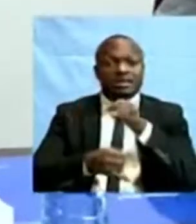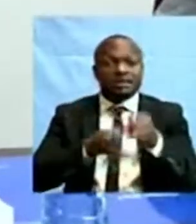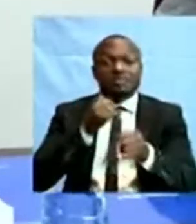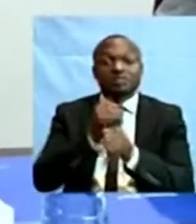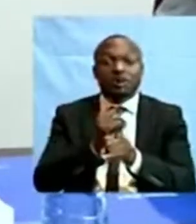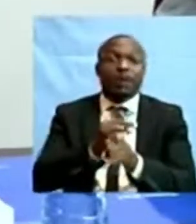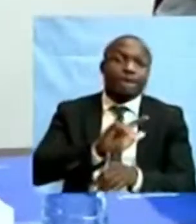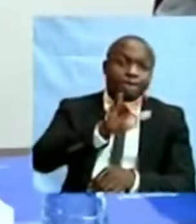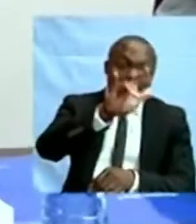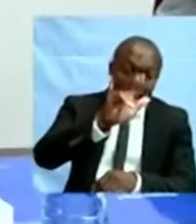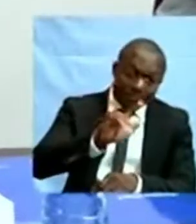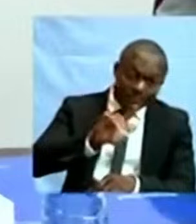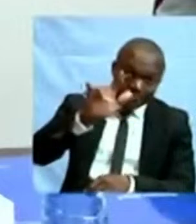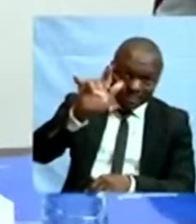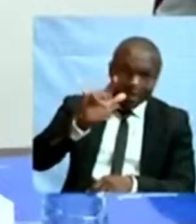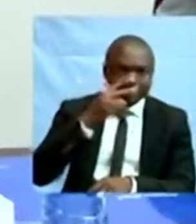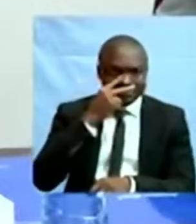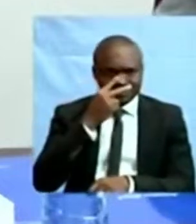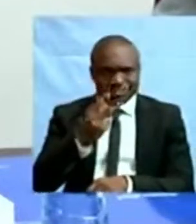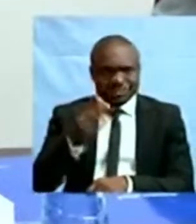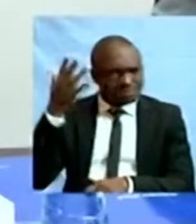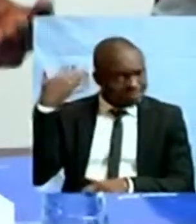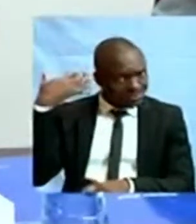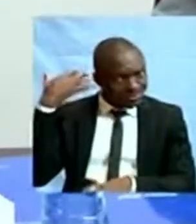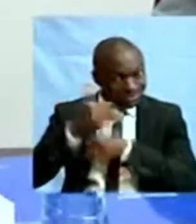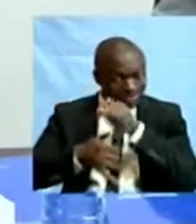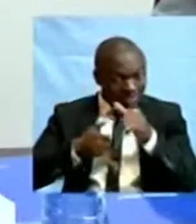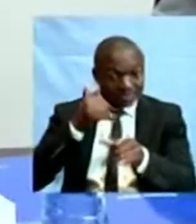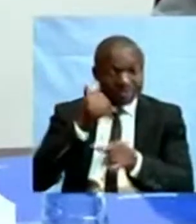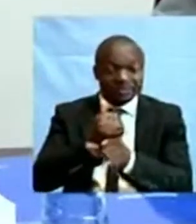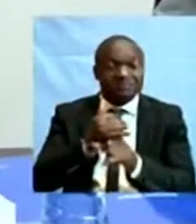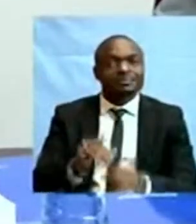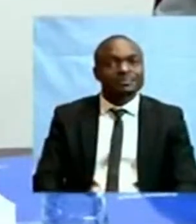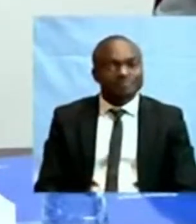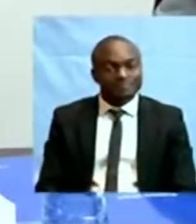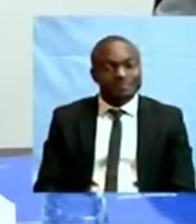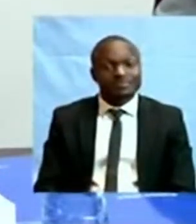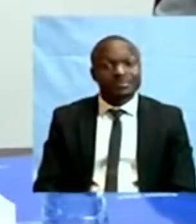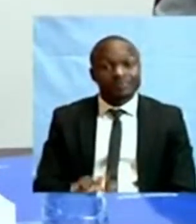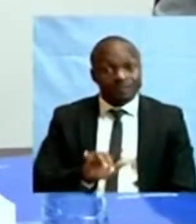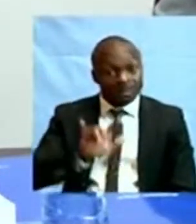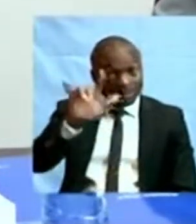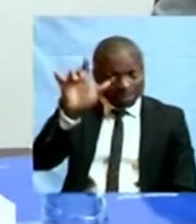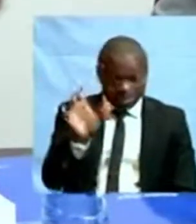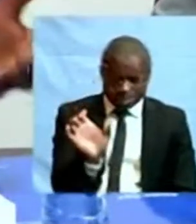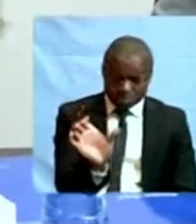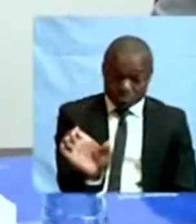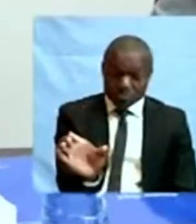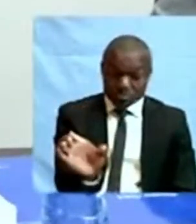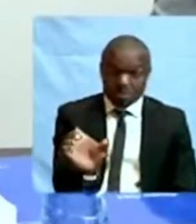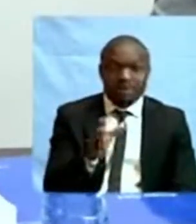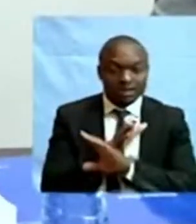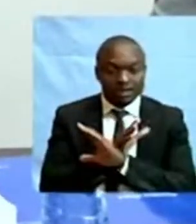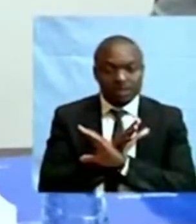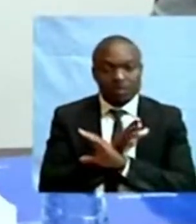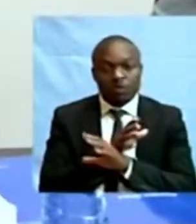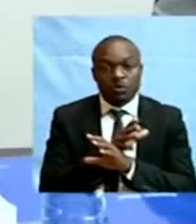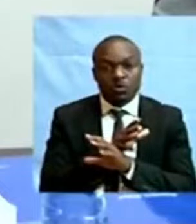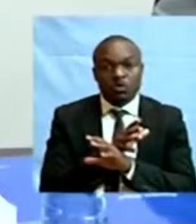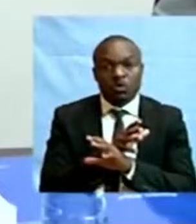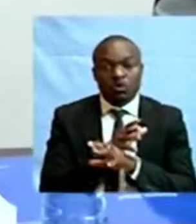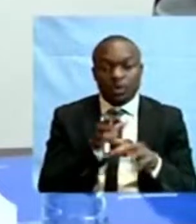travel. And we observe that in the recent years, or decades so to speak, the aviation sector in Zambia has continued to grow, and we